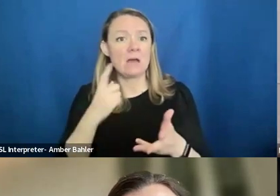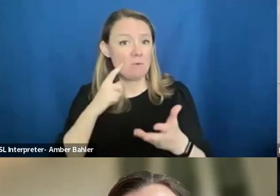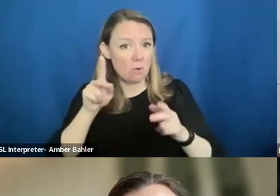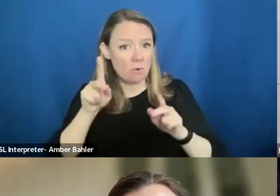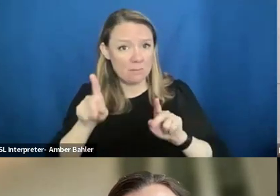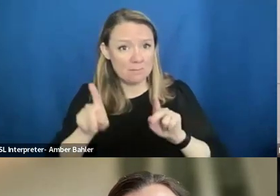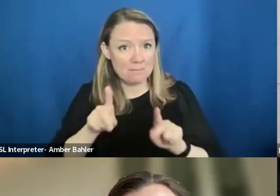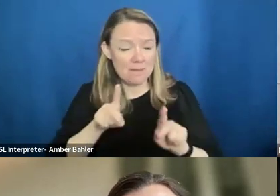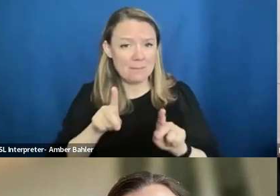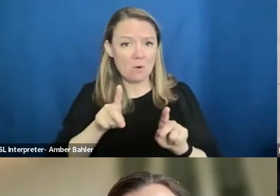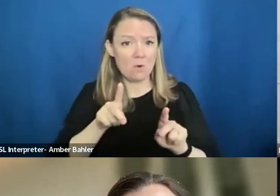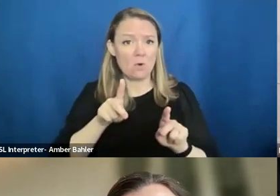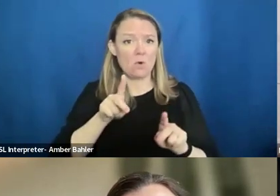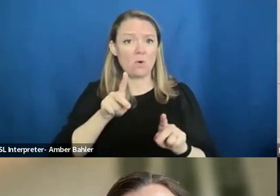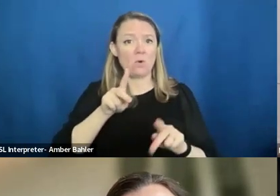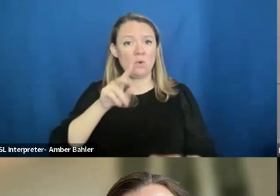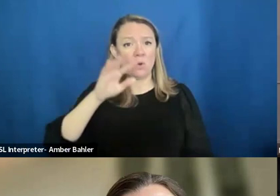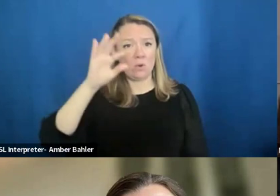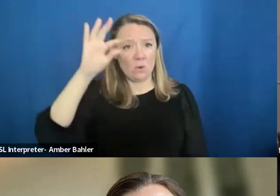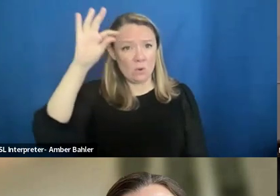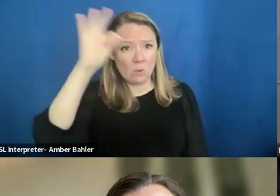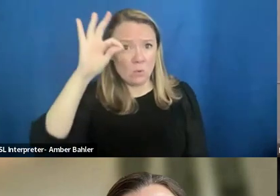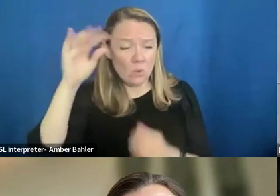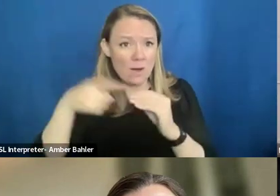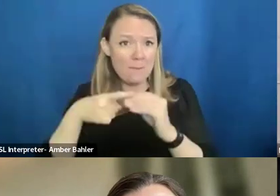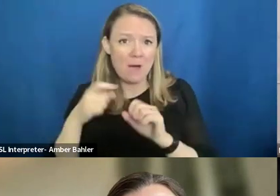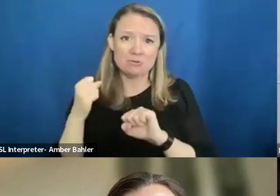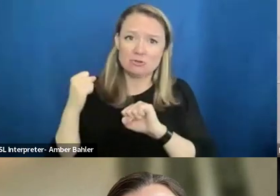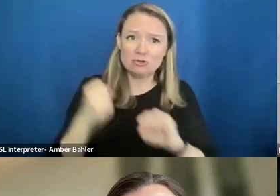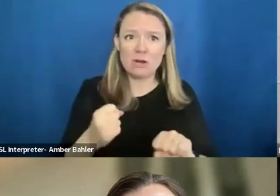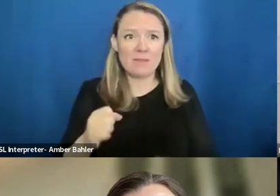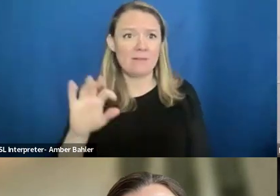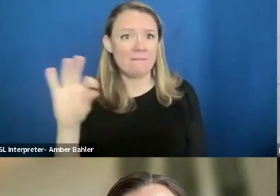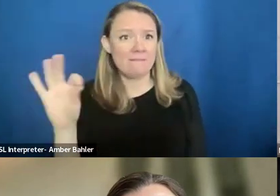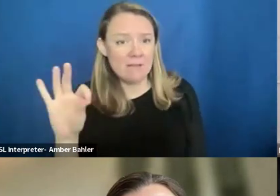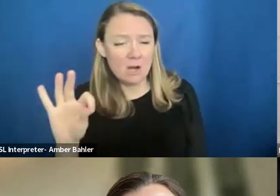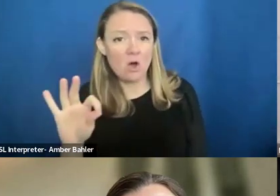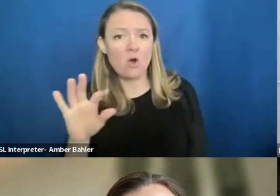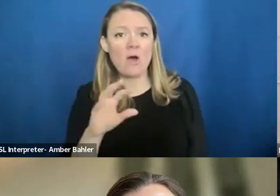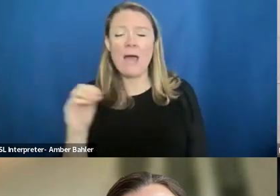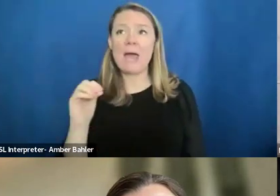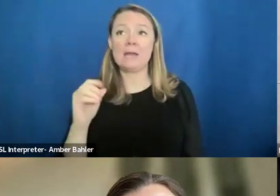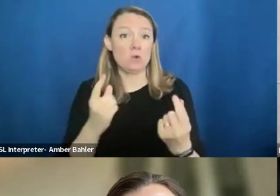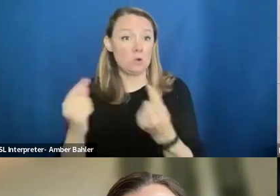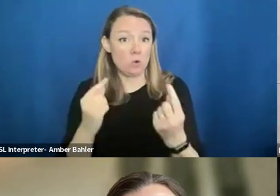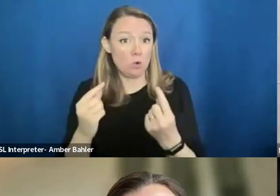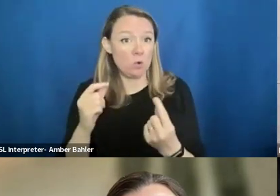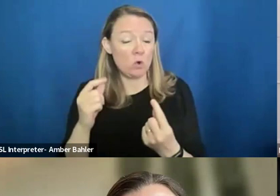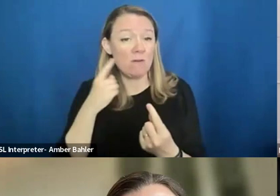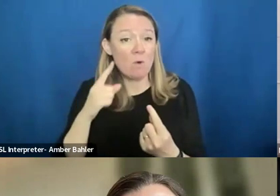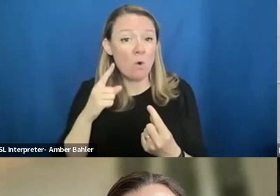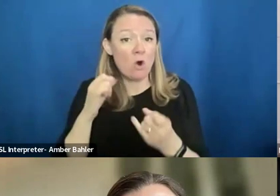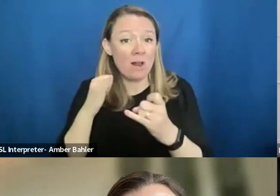idea of the potency and the need for a late stage fentanyl addict. It would be the distance